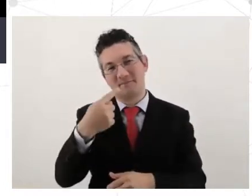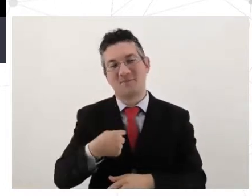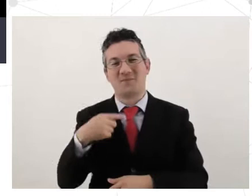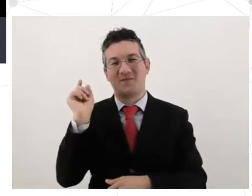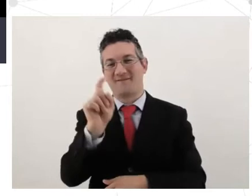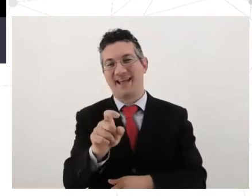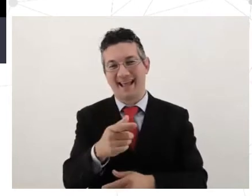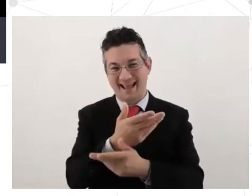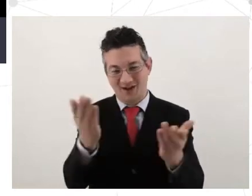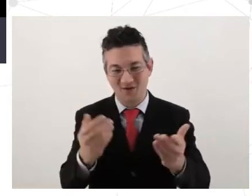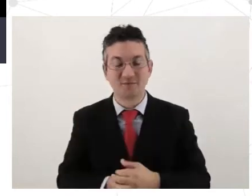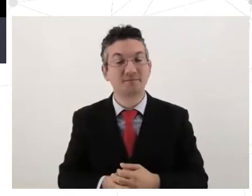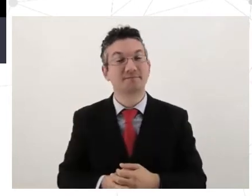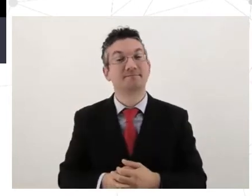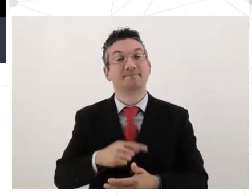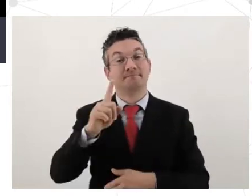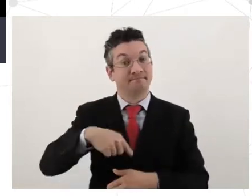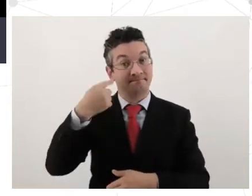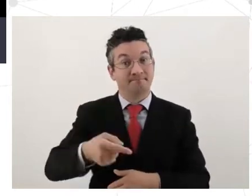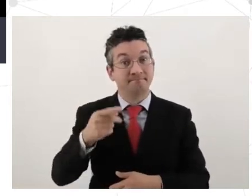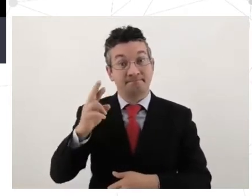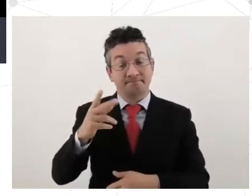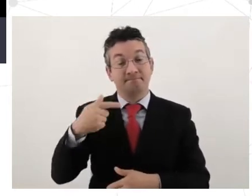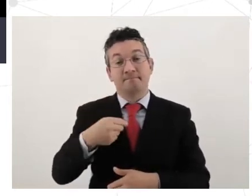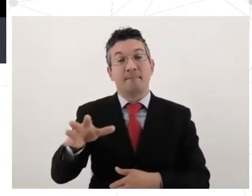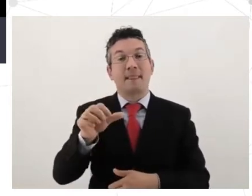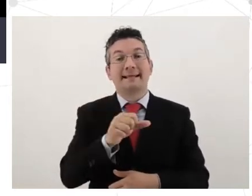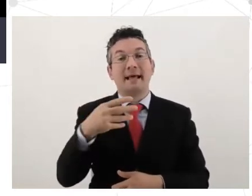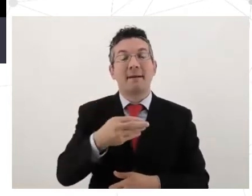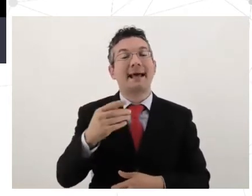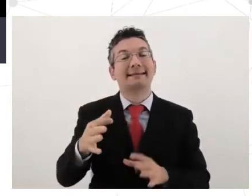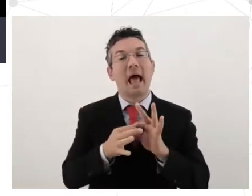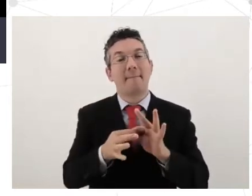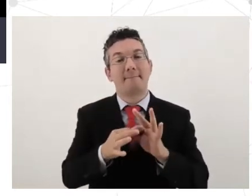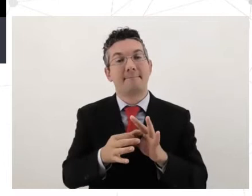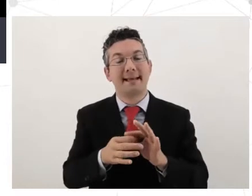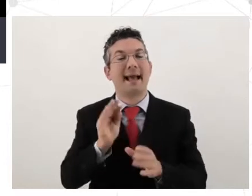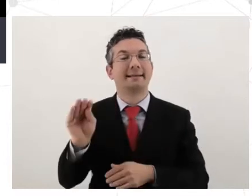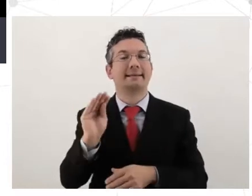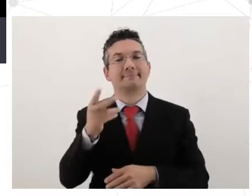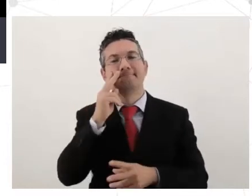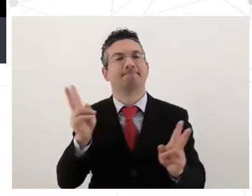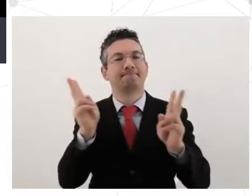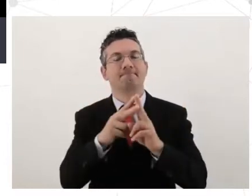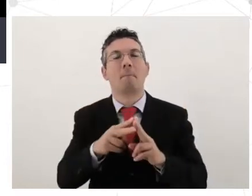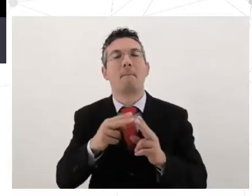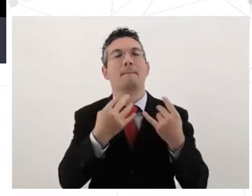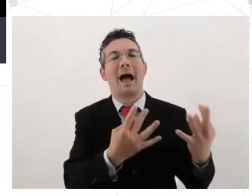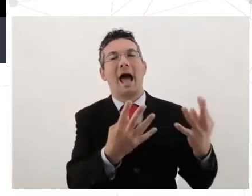I think that I have a marker at the Confederation Park. I'm going to set that up.